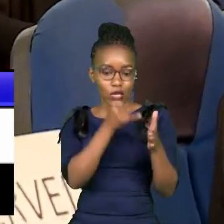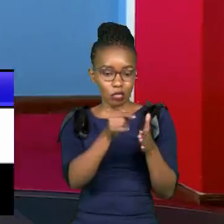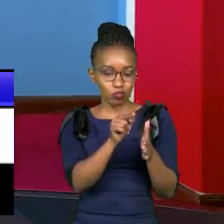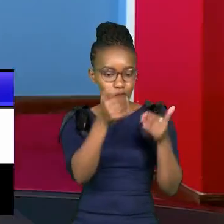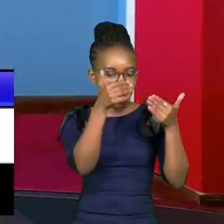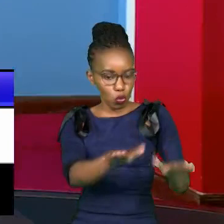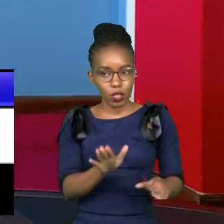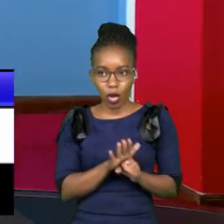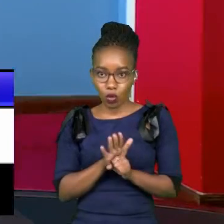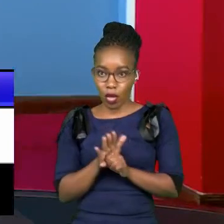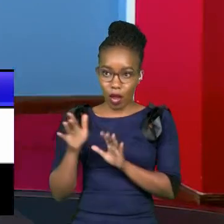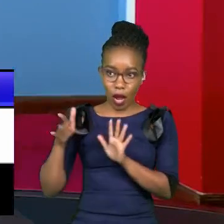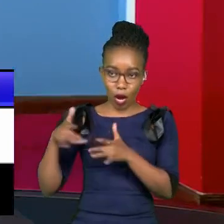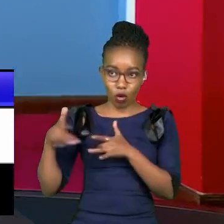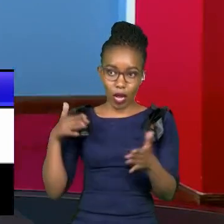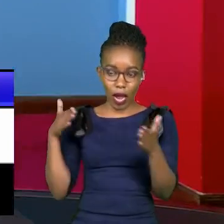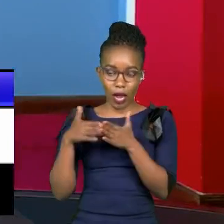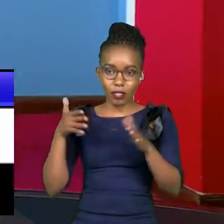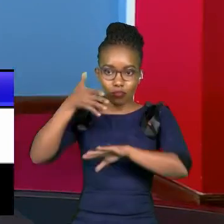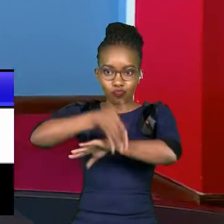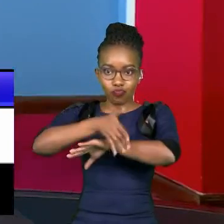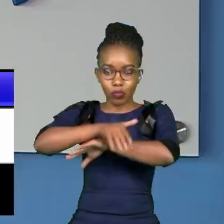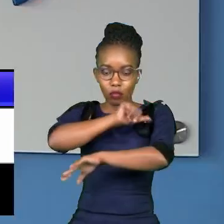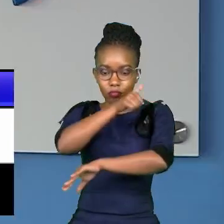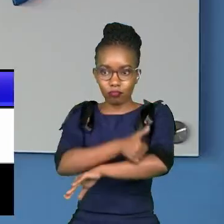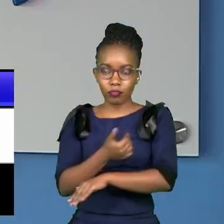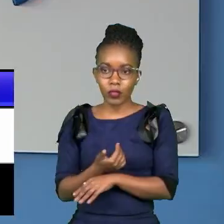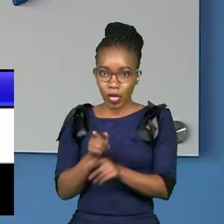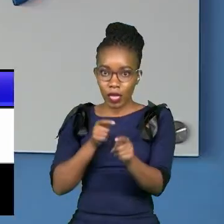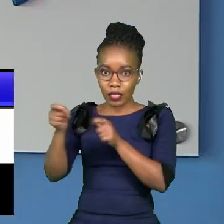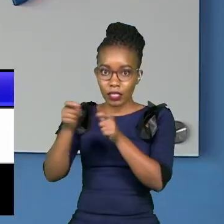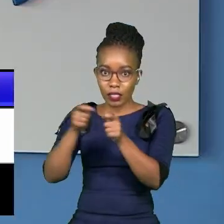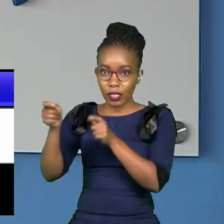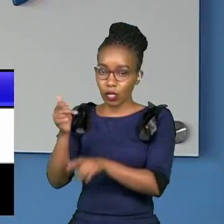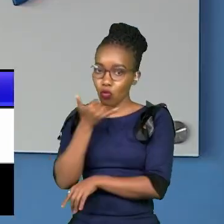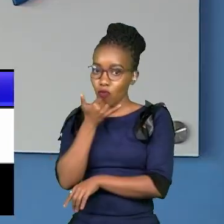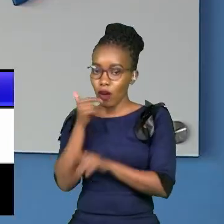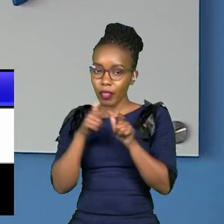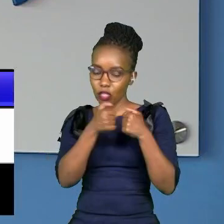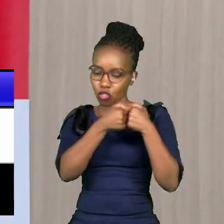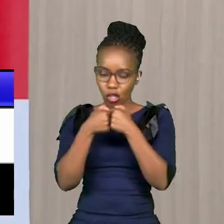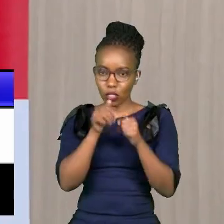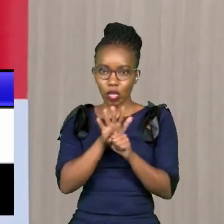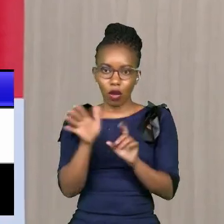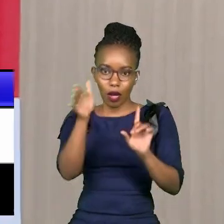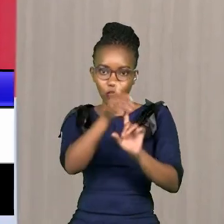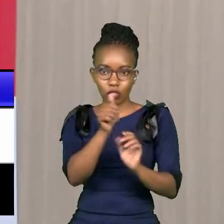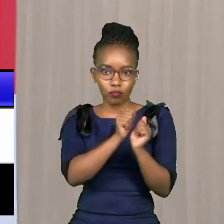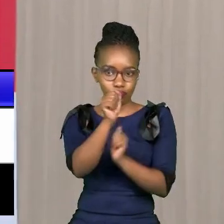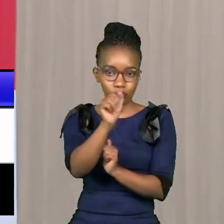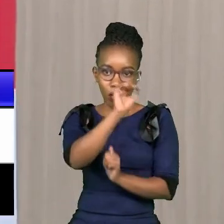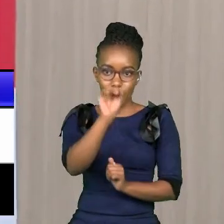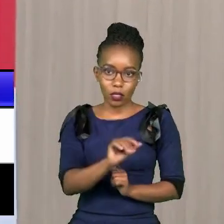losses. According to the Anti-Counterfeit Authority, illicit trade remains to be a big challenge towards the attainment of 15%